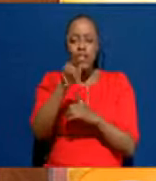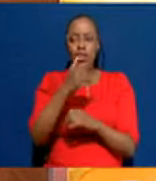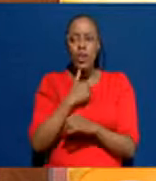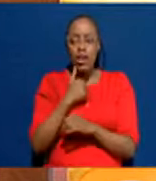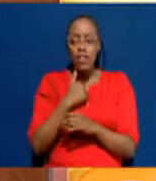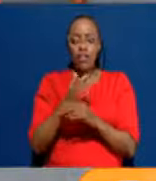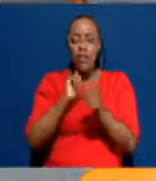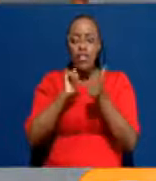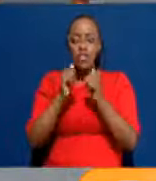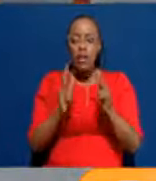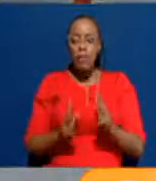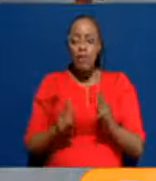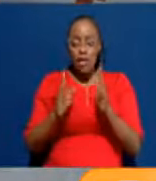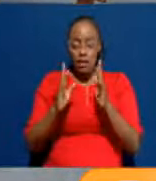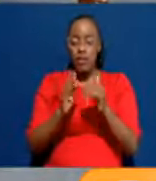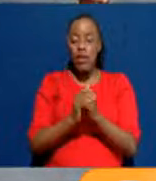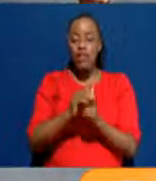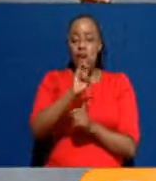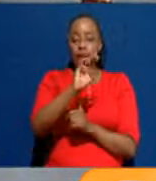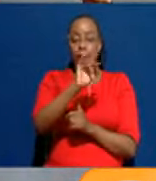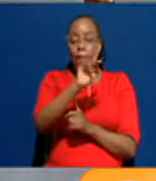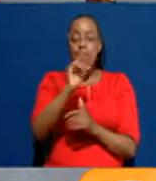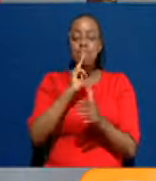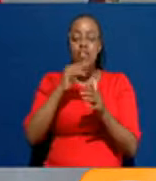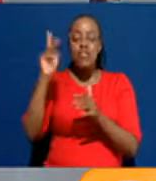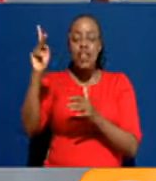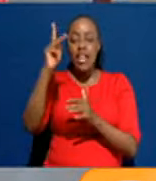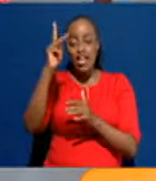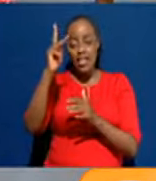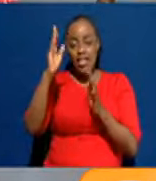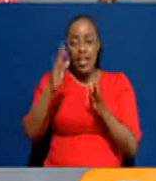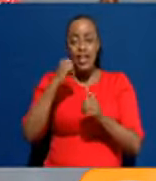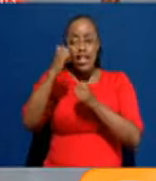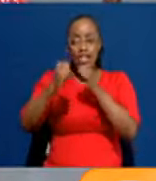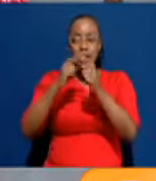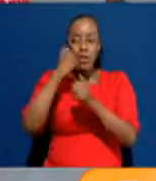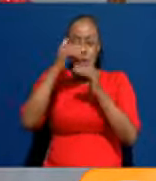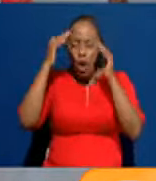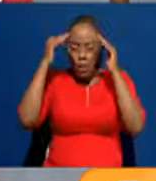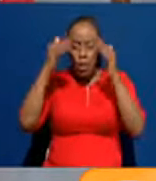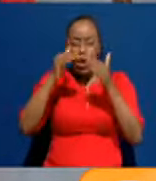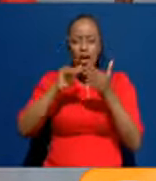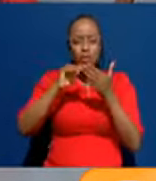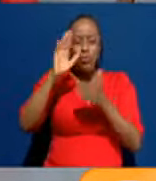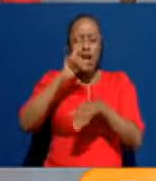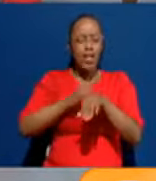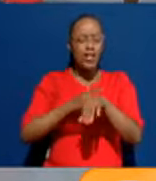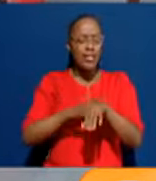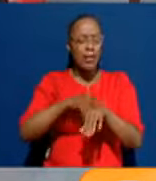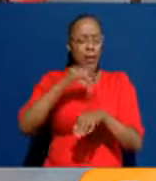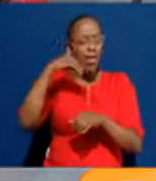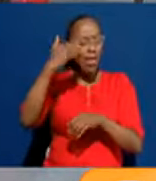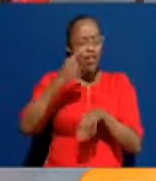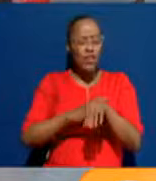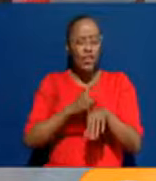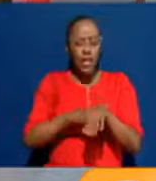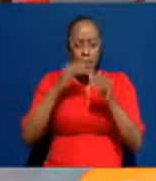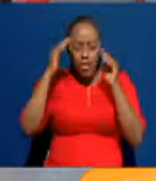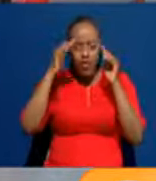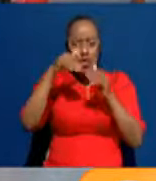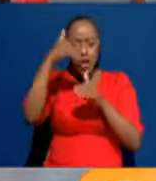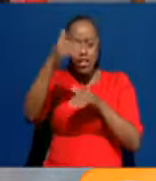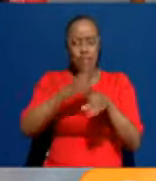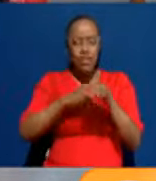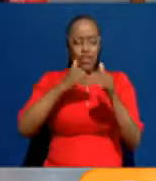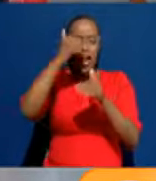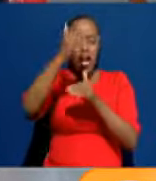Our sports editor, Michael Kinyu, was saying Kenyan athletes are some of the most who are mulikwad all the time. You know, after